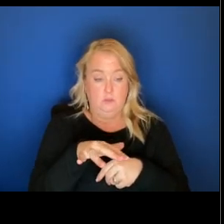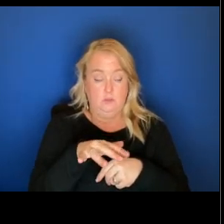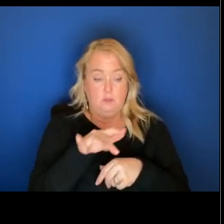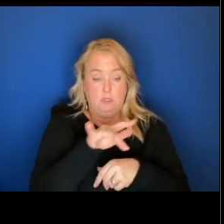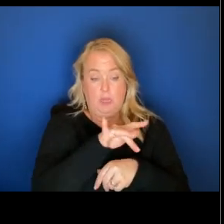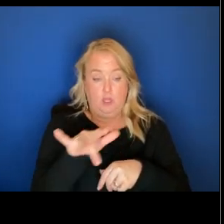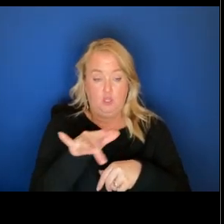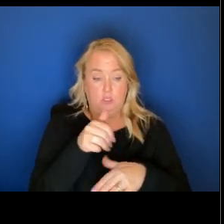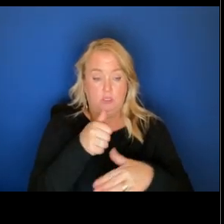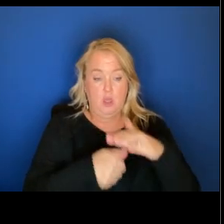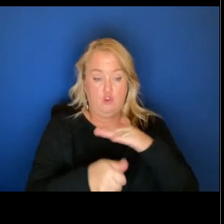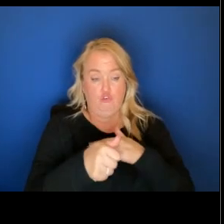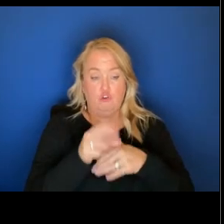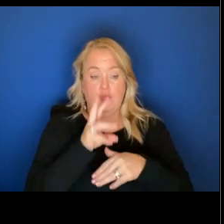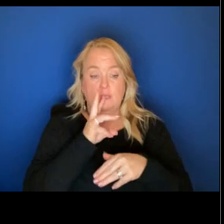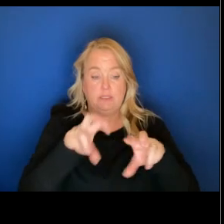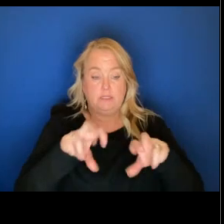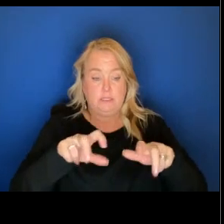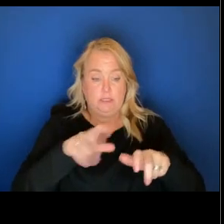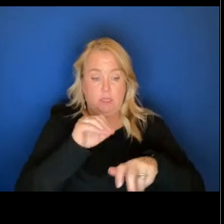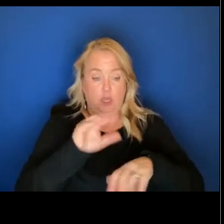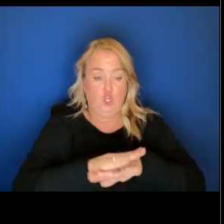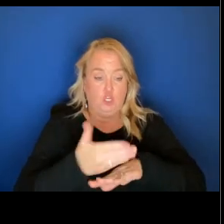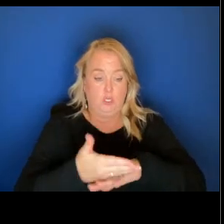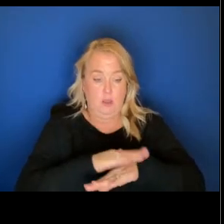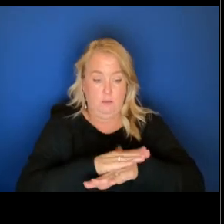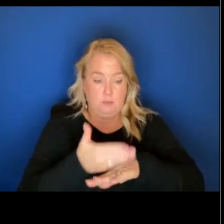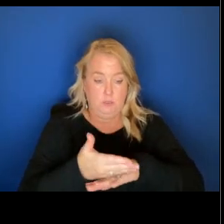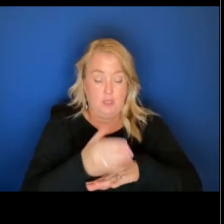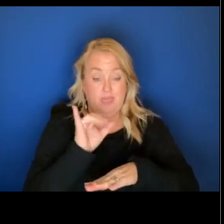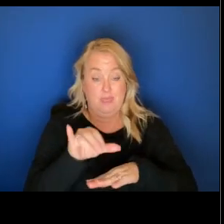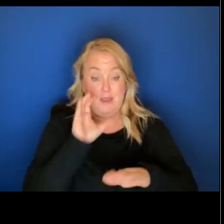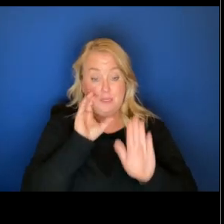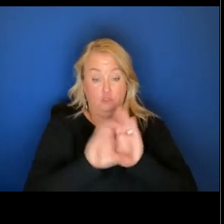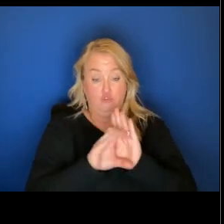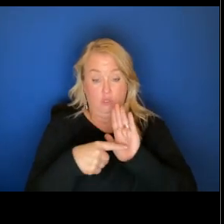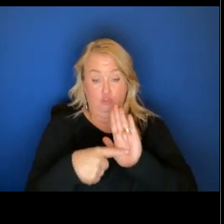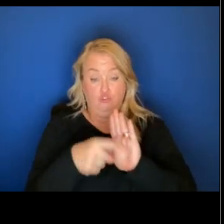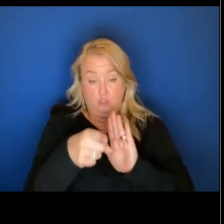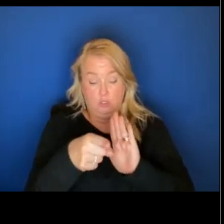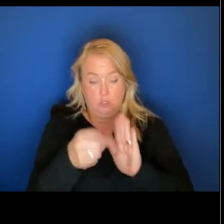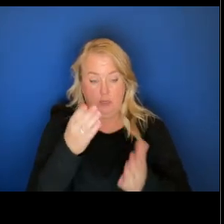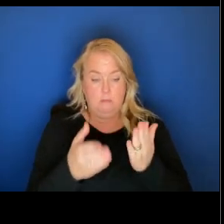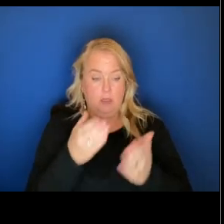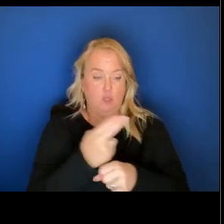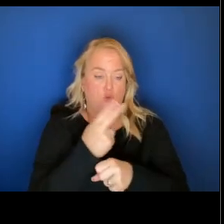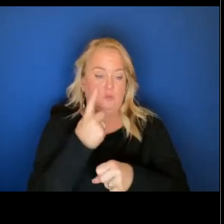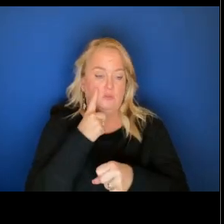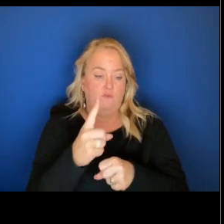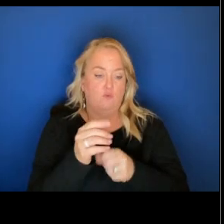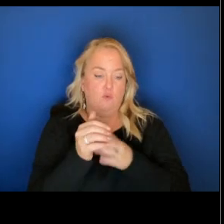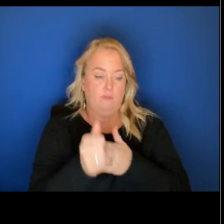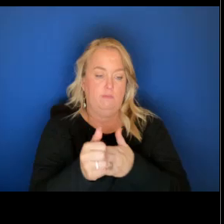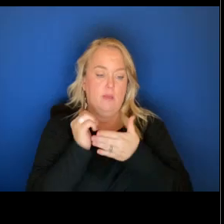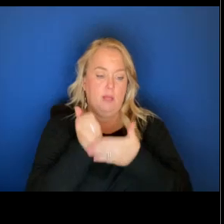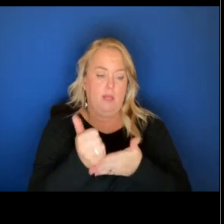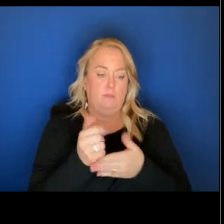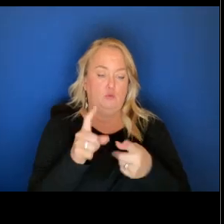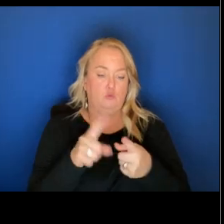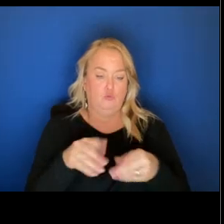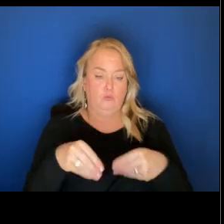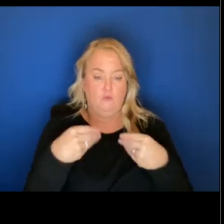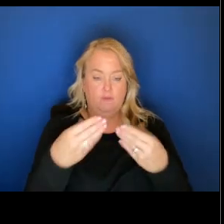beneath sinks or cooktops in dwelling units, this illustration may be used as guidance when